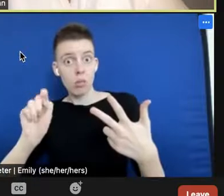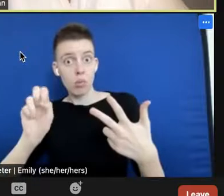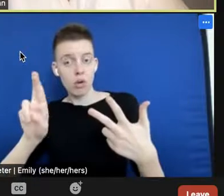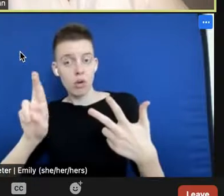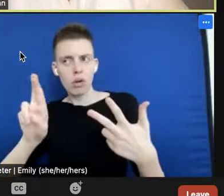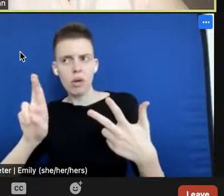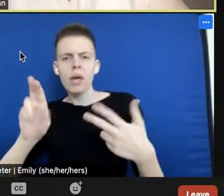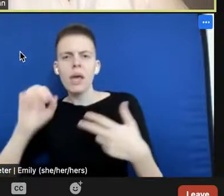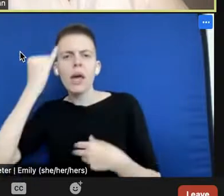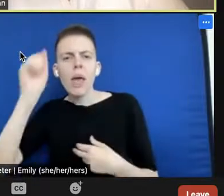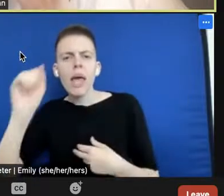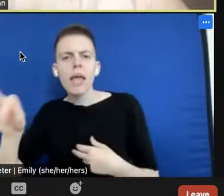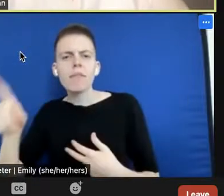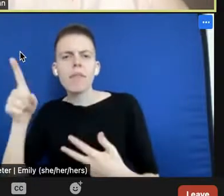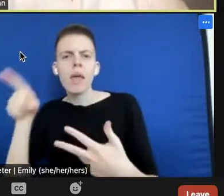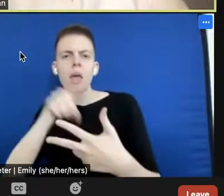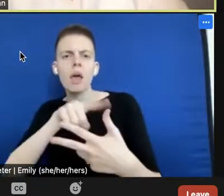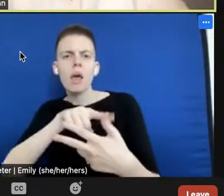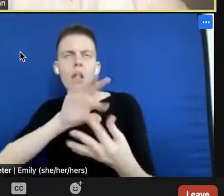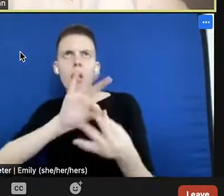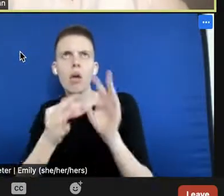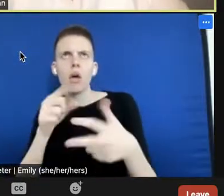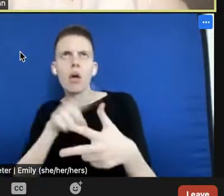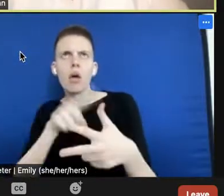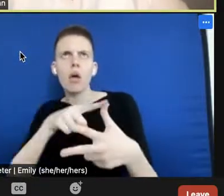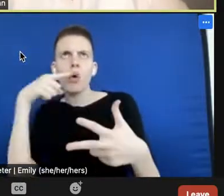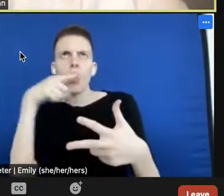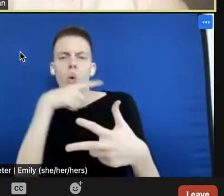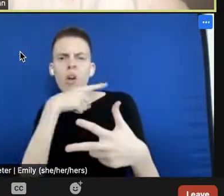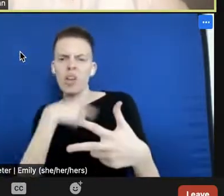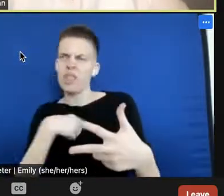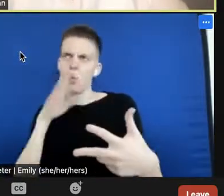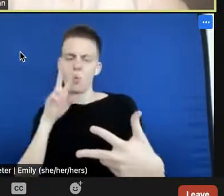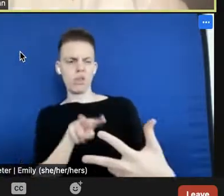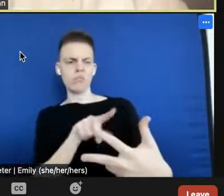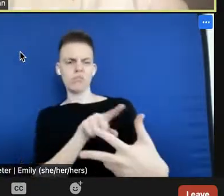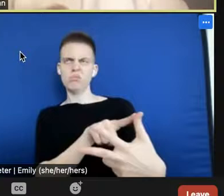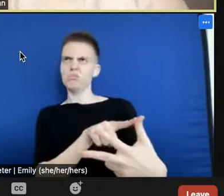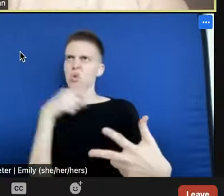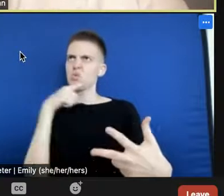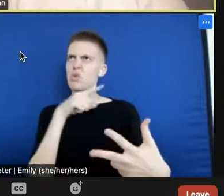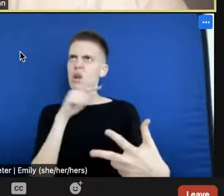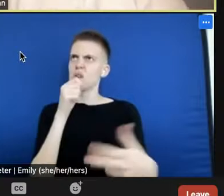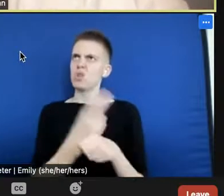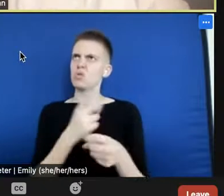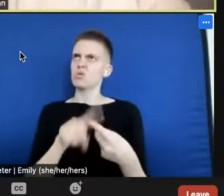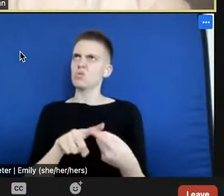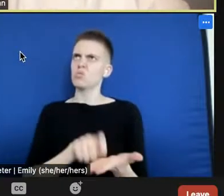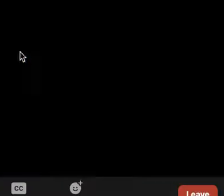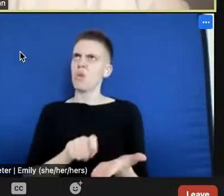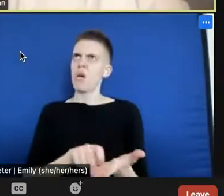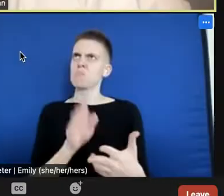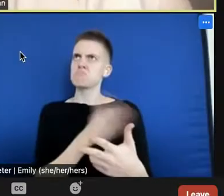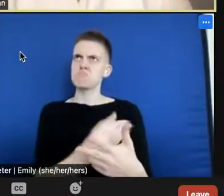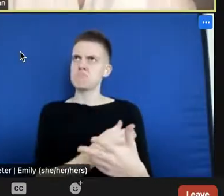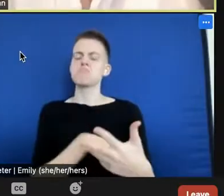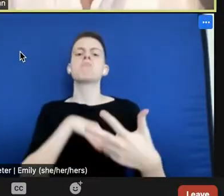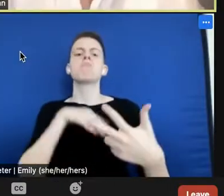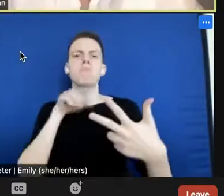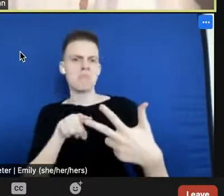was corn, they would miss that as a choice. They would miss that is something you can also draw with. Today,